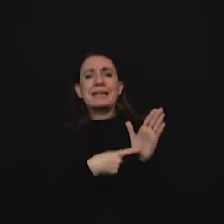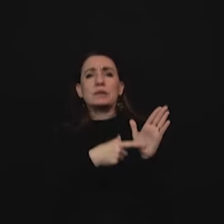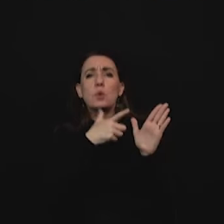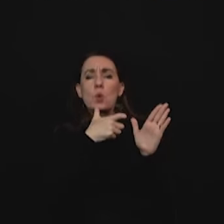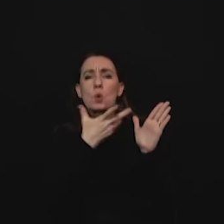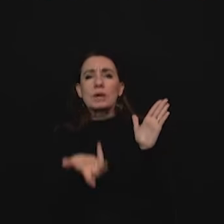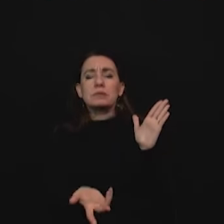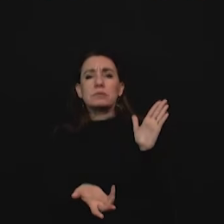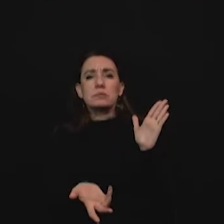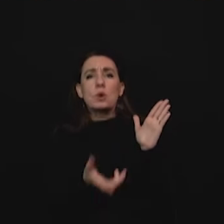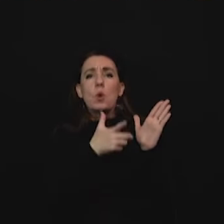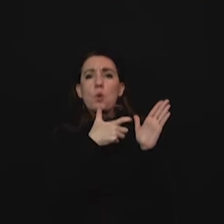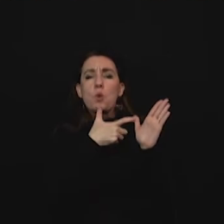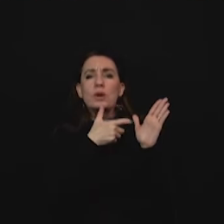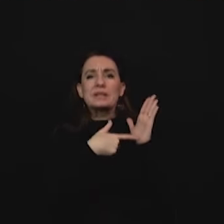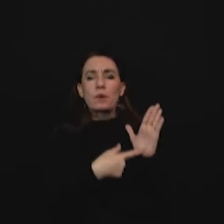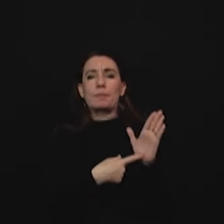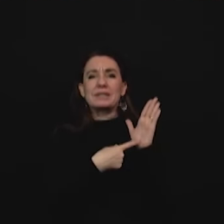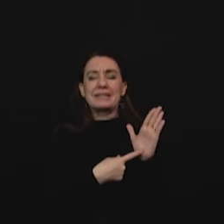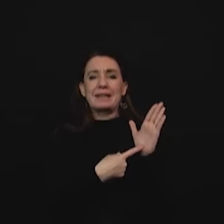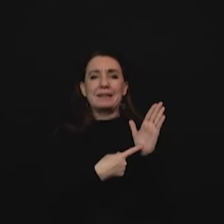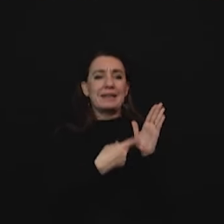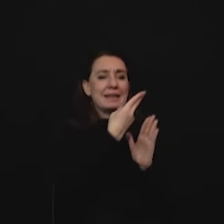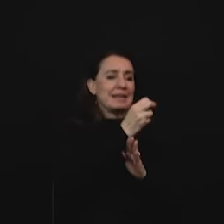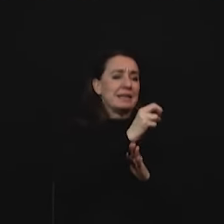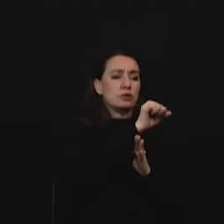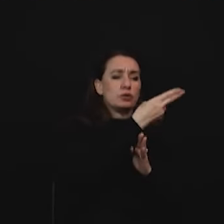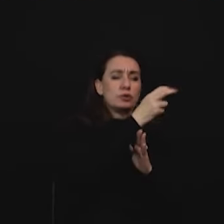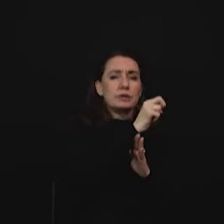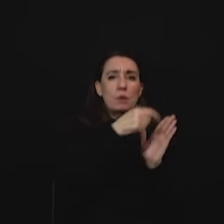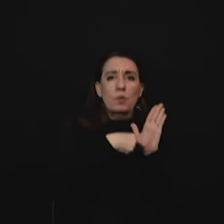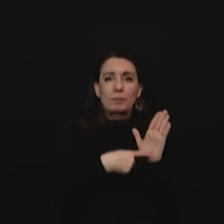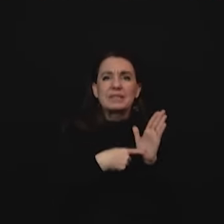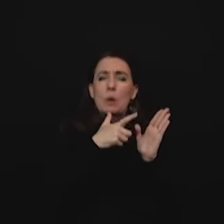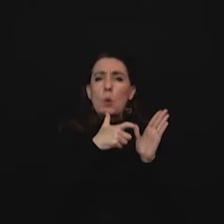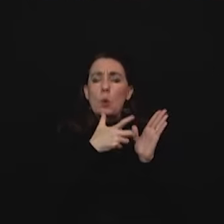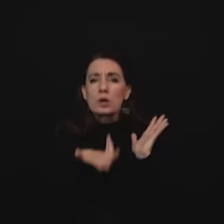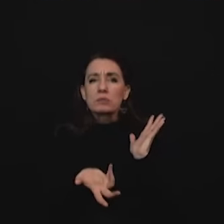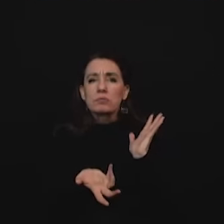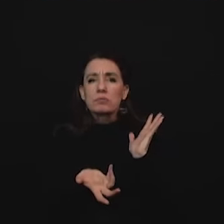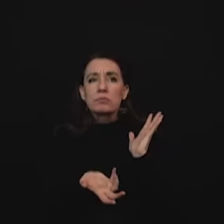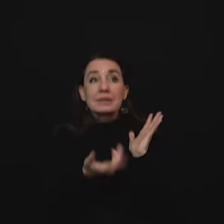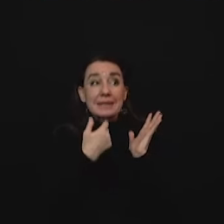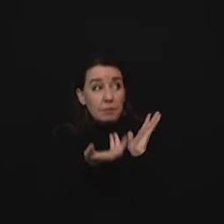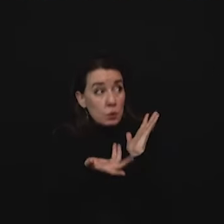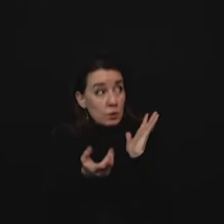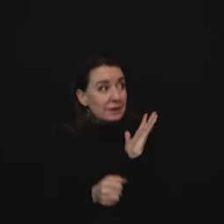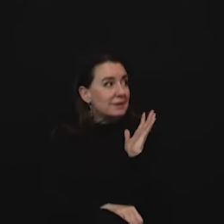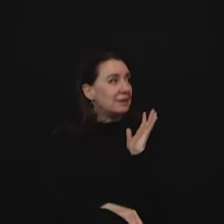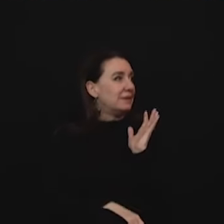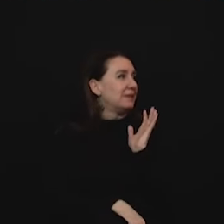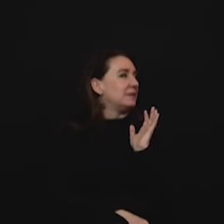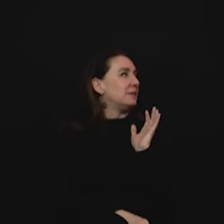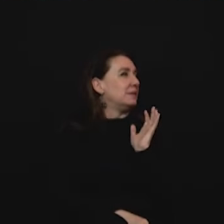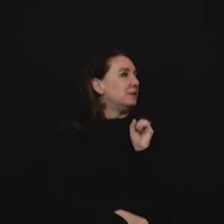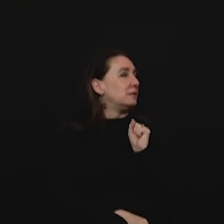she someday. Who does he or she, the president, represent? Who is it? Do you know? Anybody got an